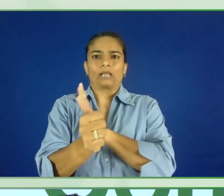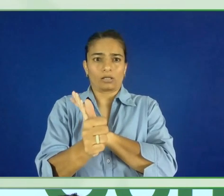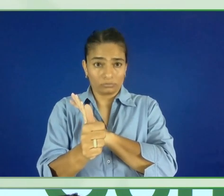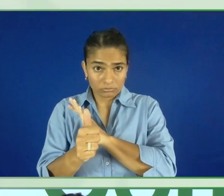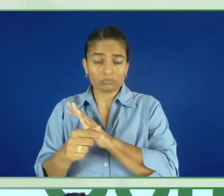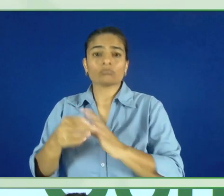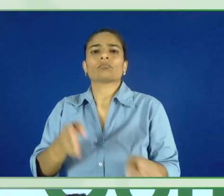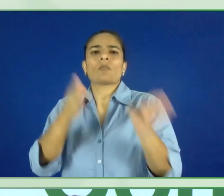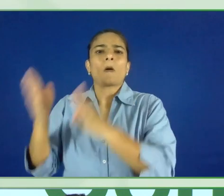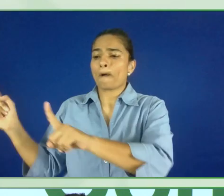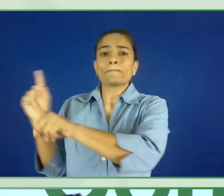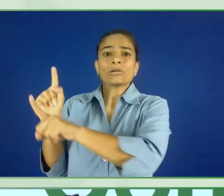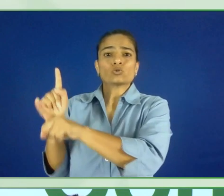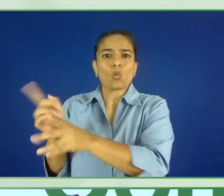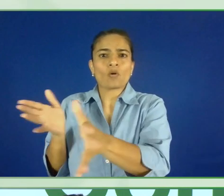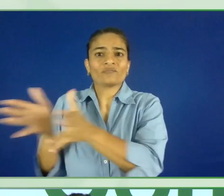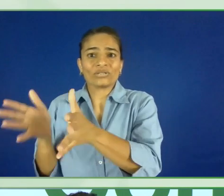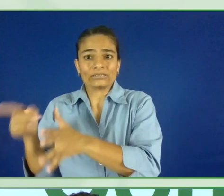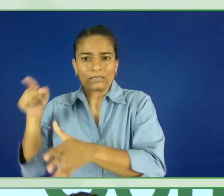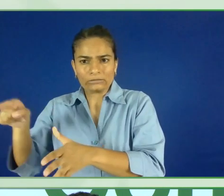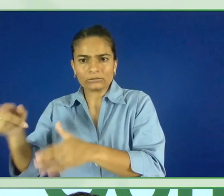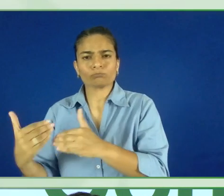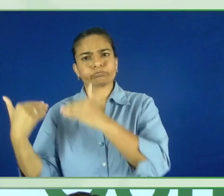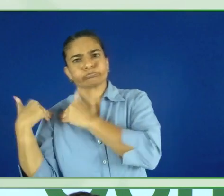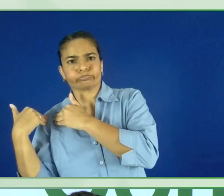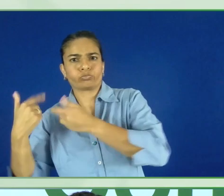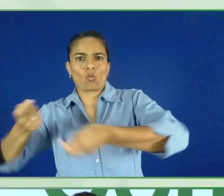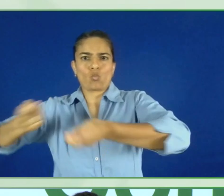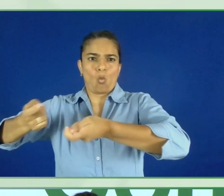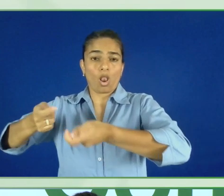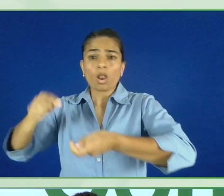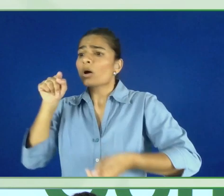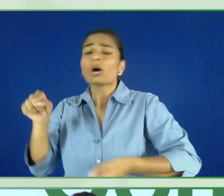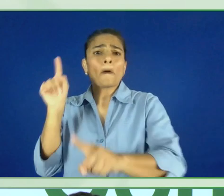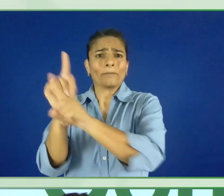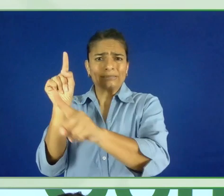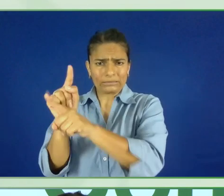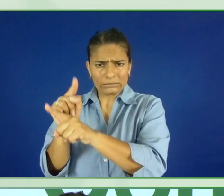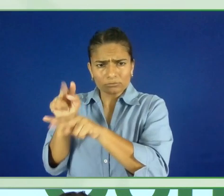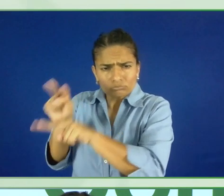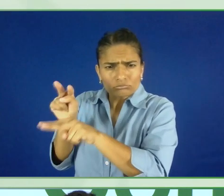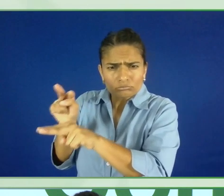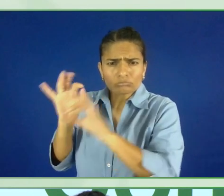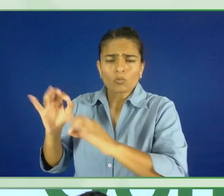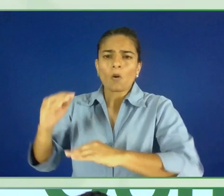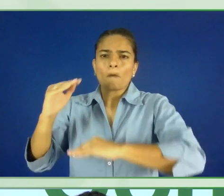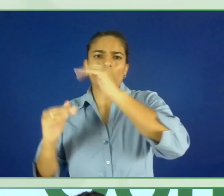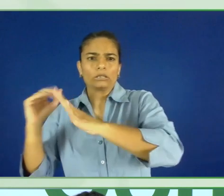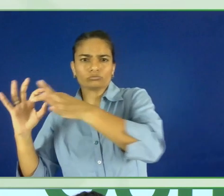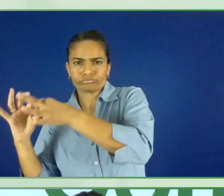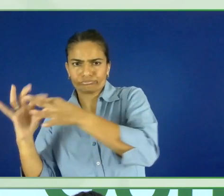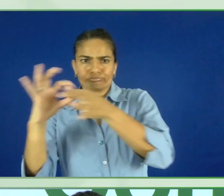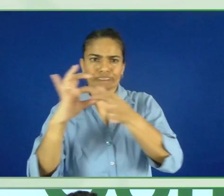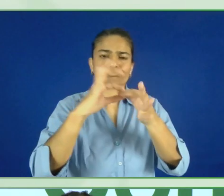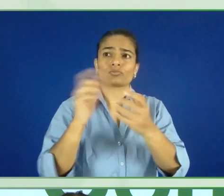opportunity. One of the things that they're doing is also building a stronger, trusted relationship with the employer. It's a small ask to ask an employer